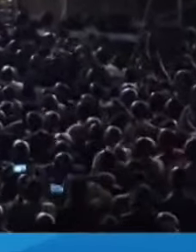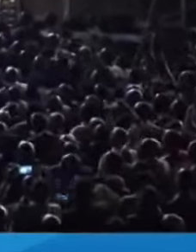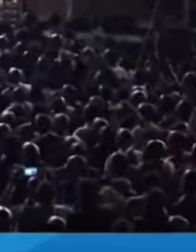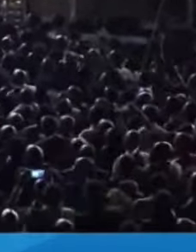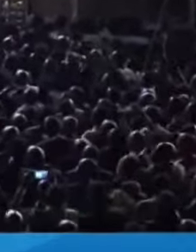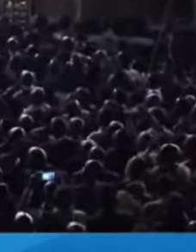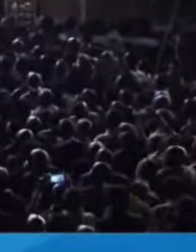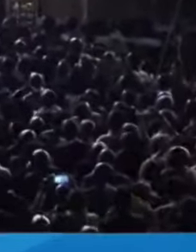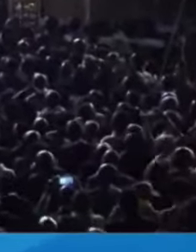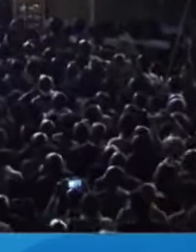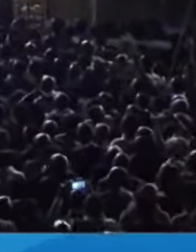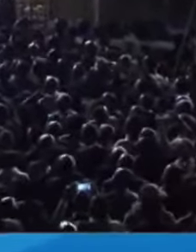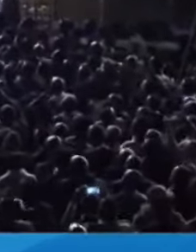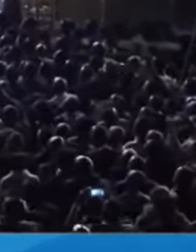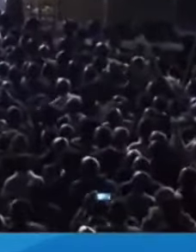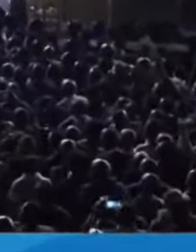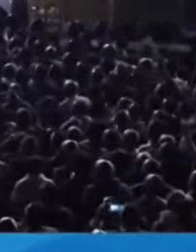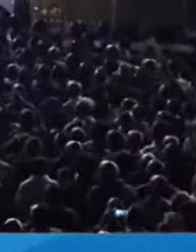please